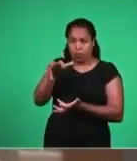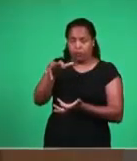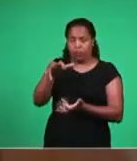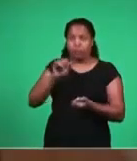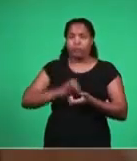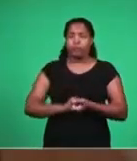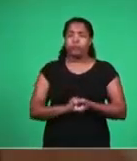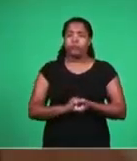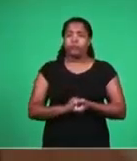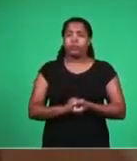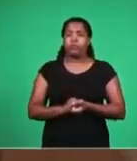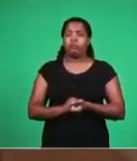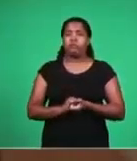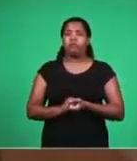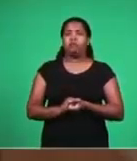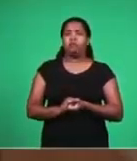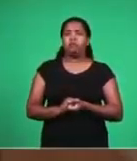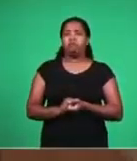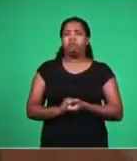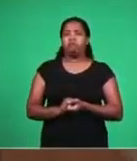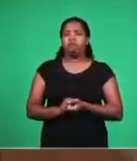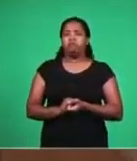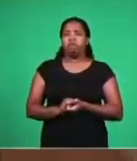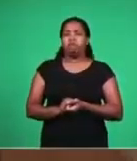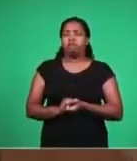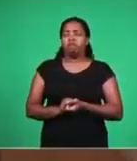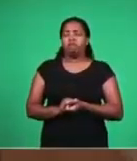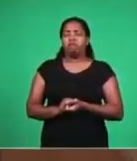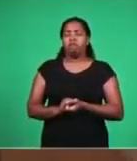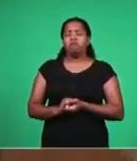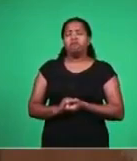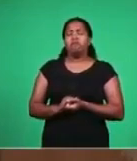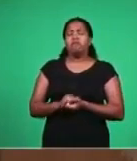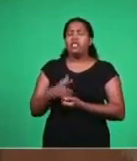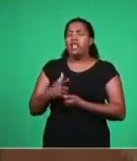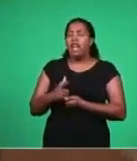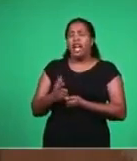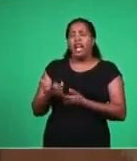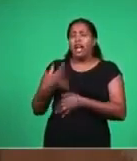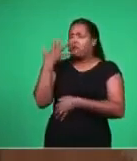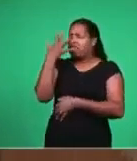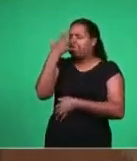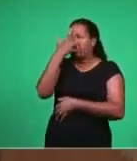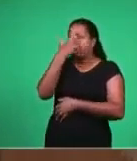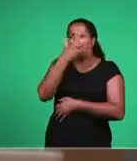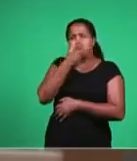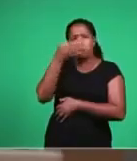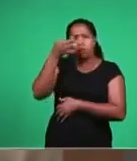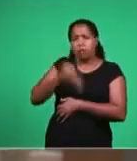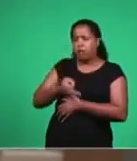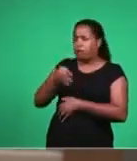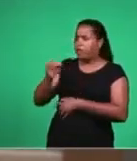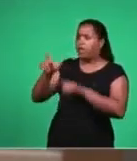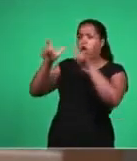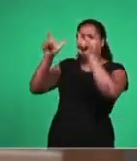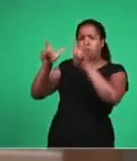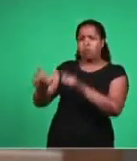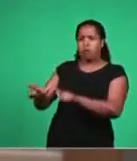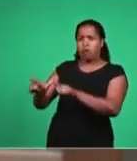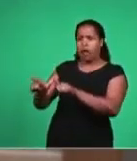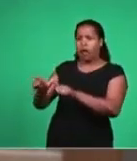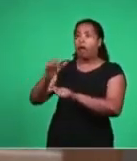world. So, who looks forth as the morning, fair as the moon. She is